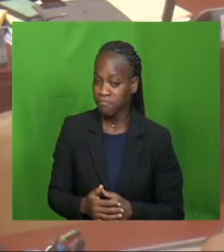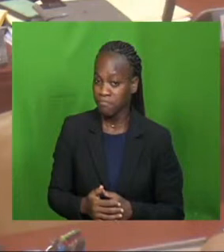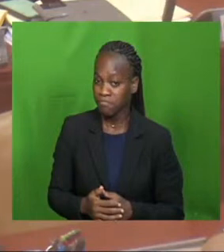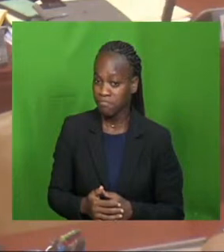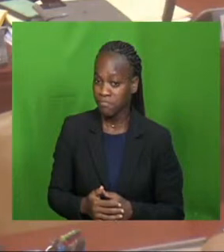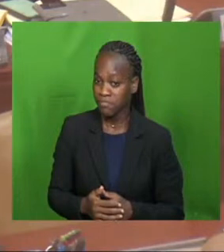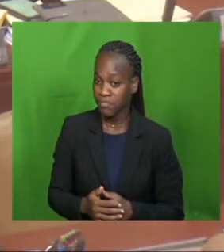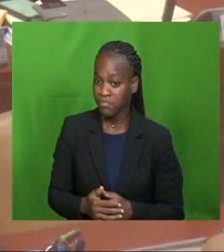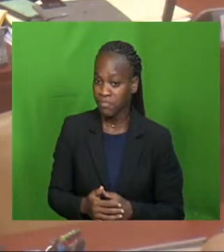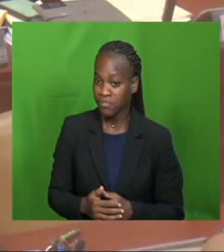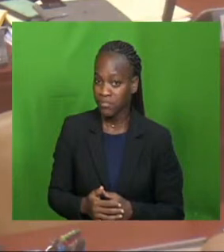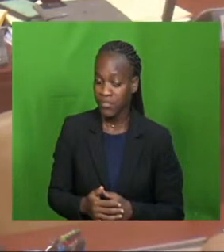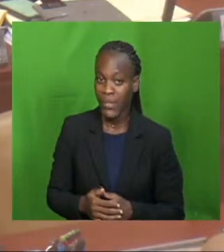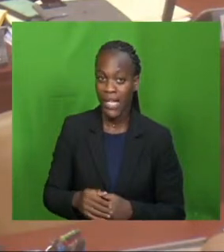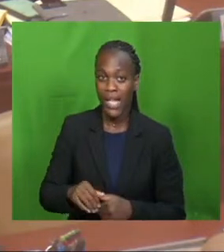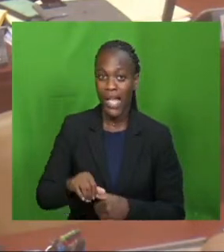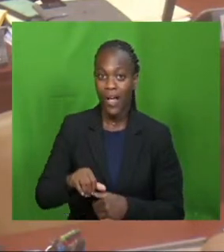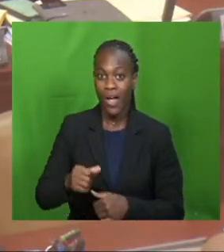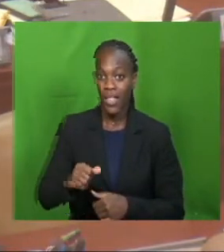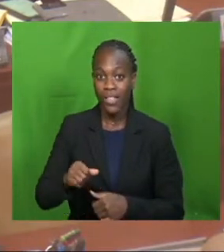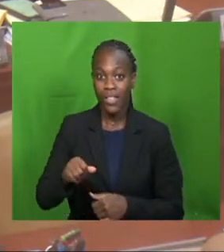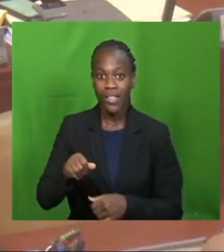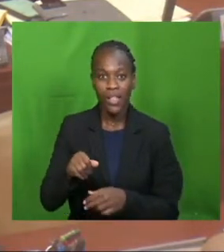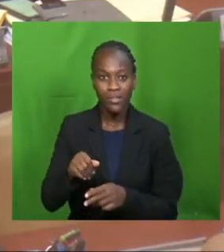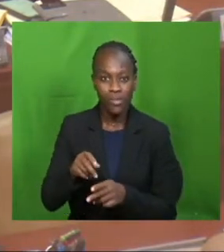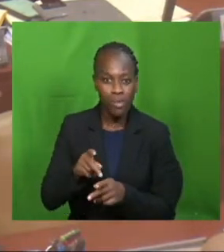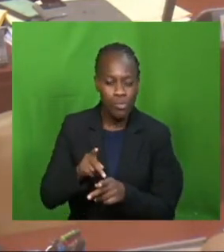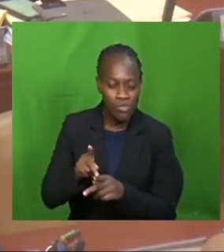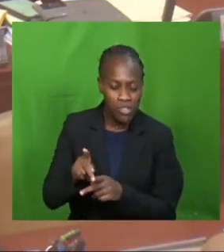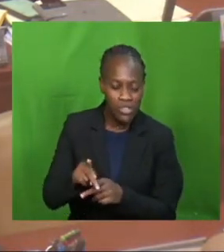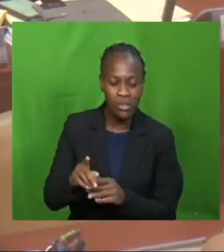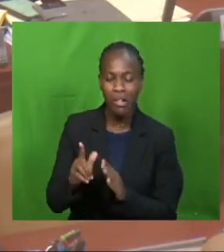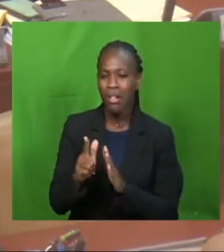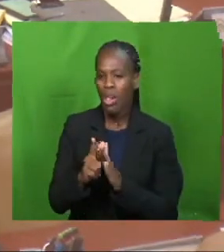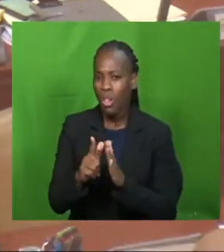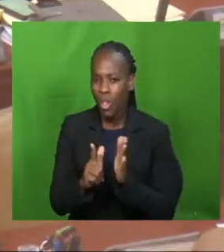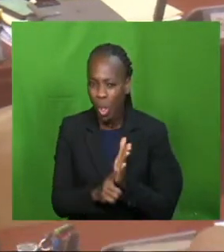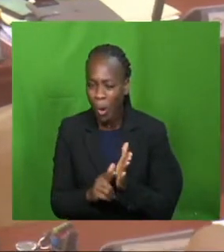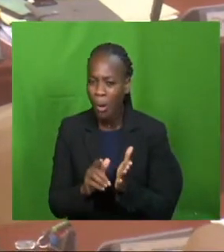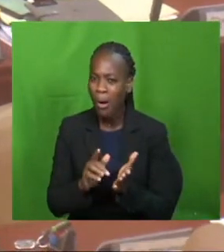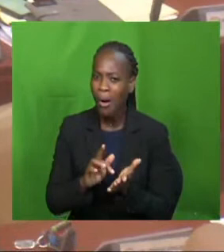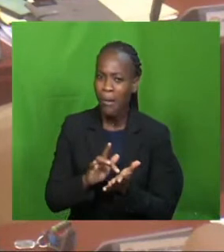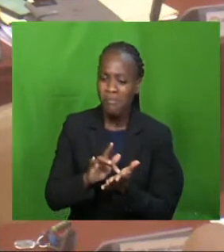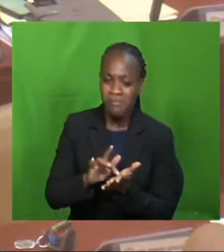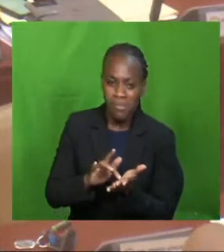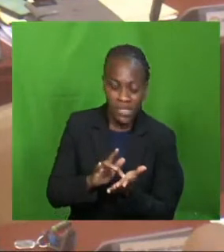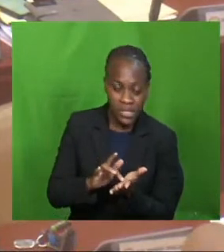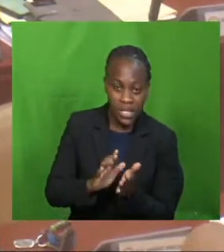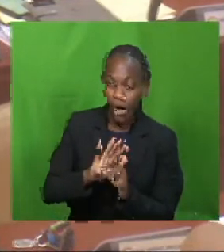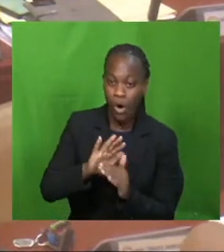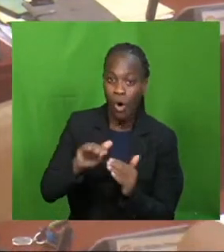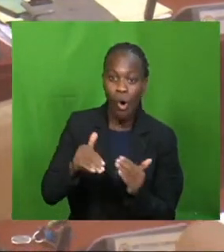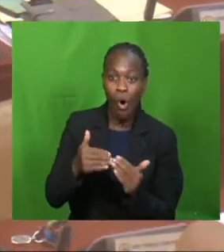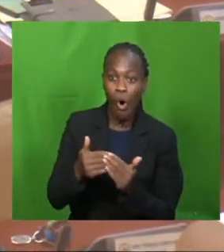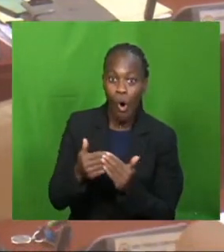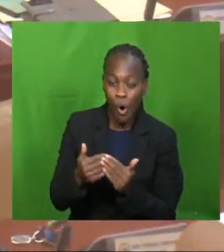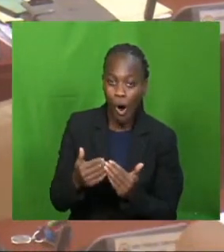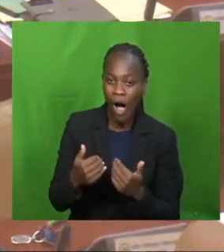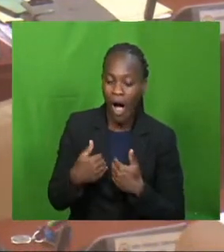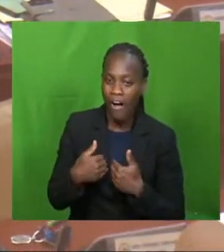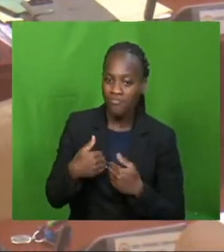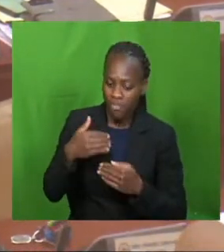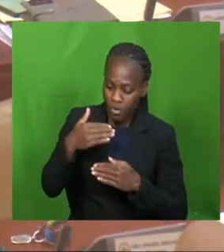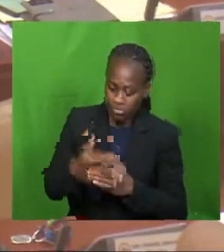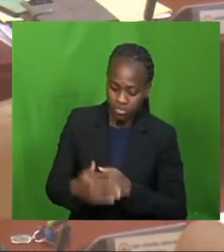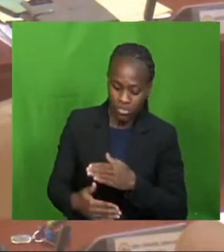in all the other professions, law, medicine, every other profession, people go through